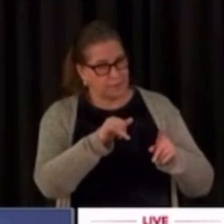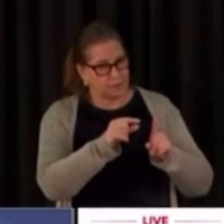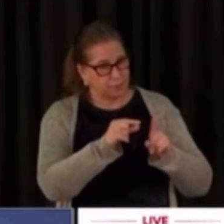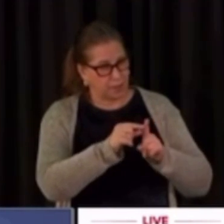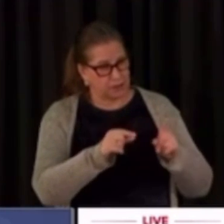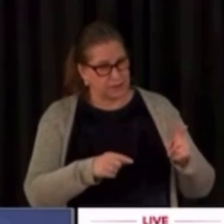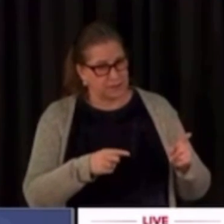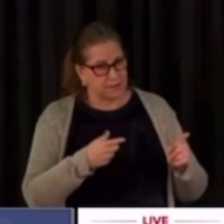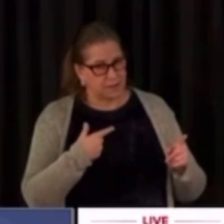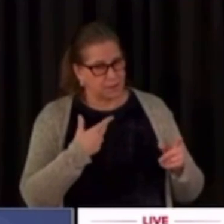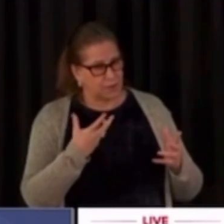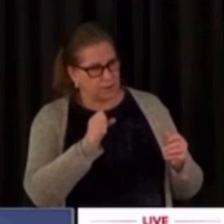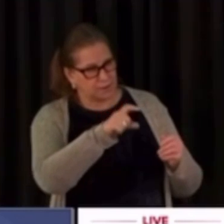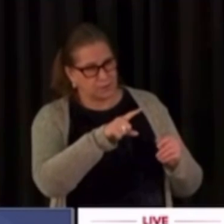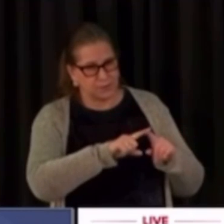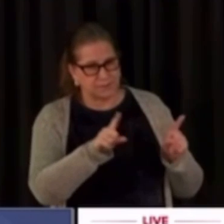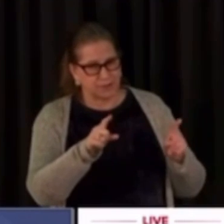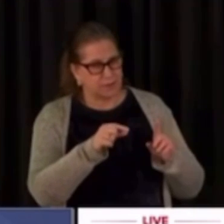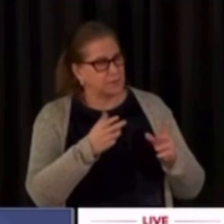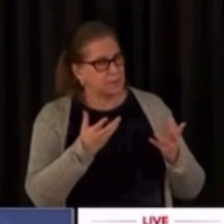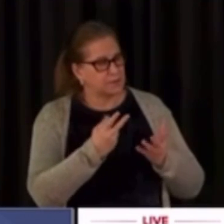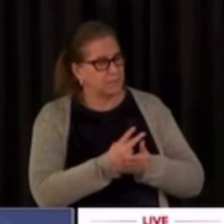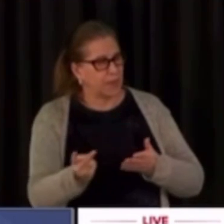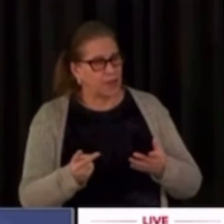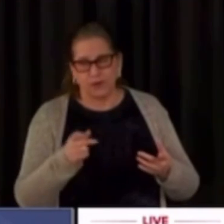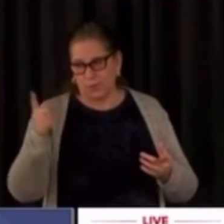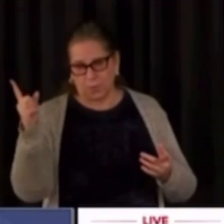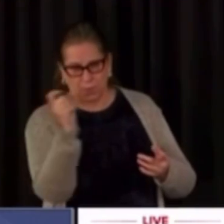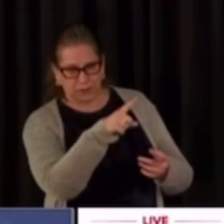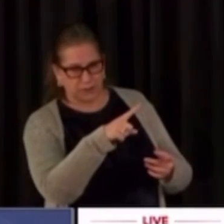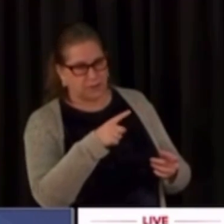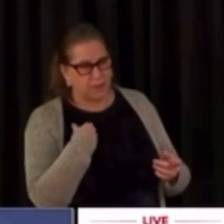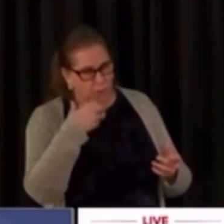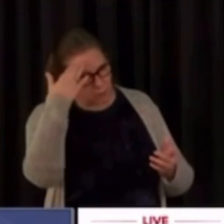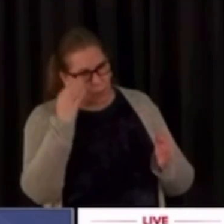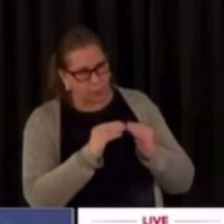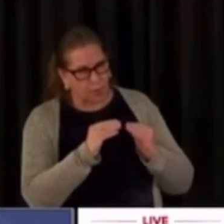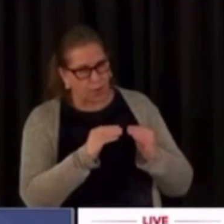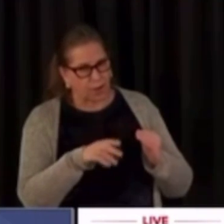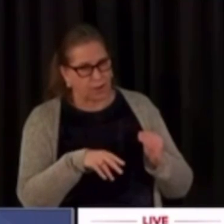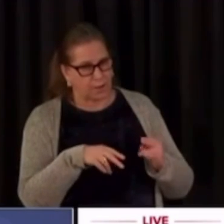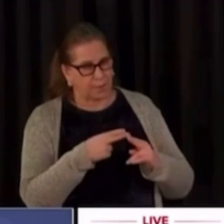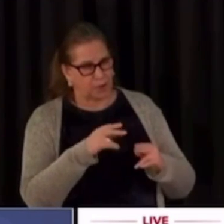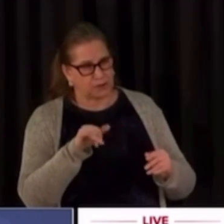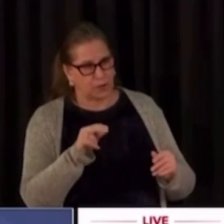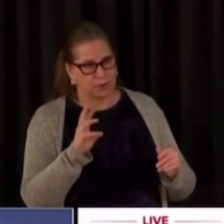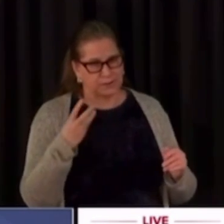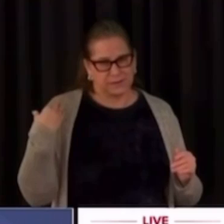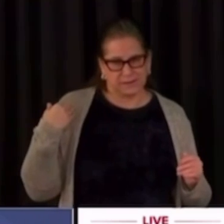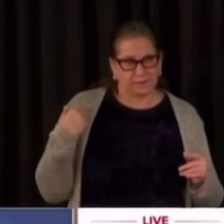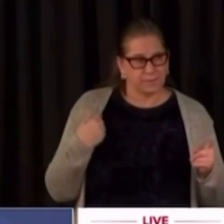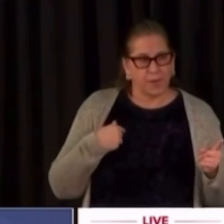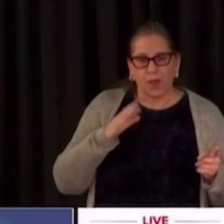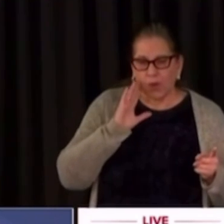as all of this was going down? Where was the failure now that we know more after what happened on the 6th? Well, I think that we will continue